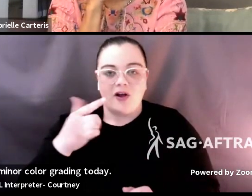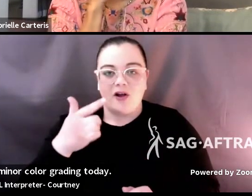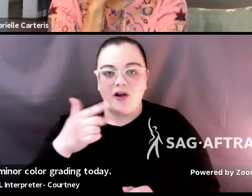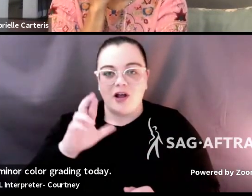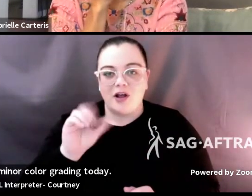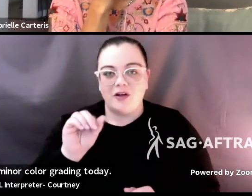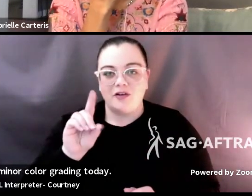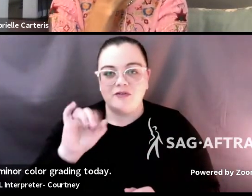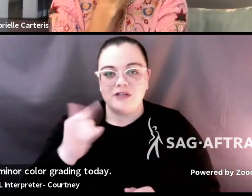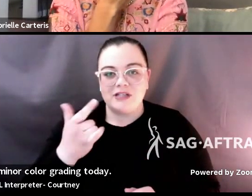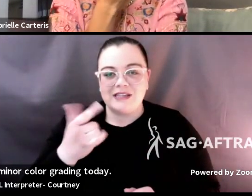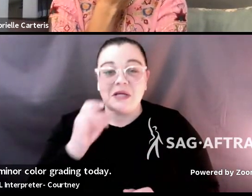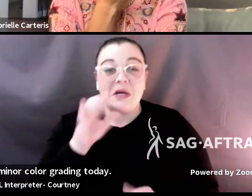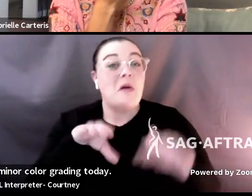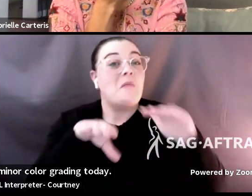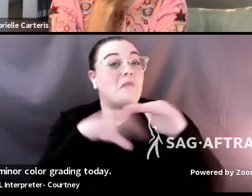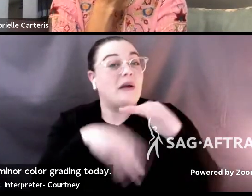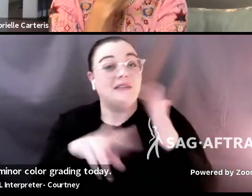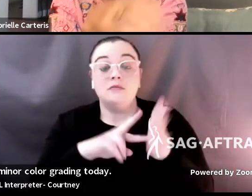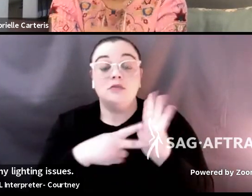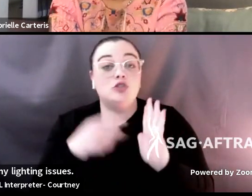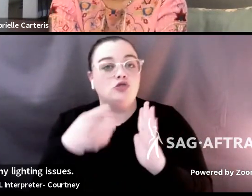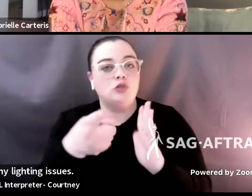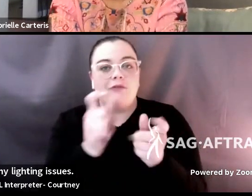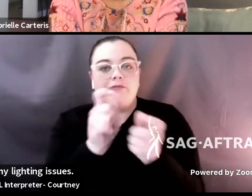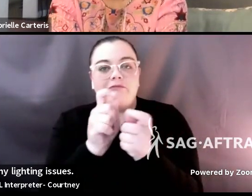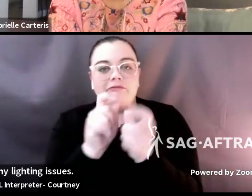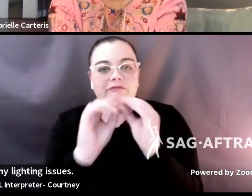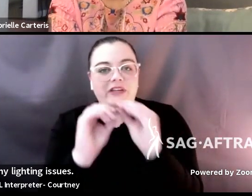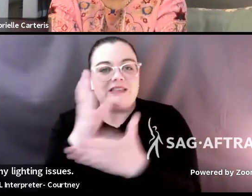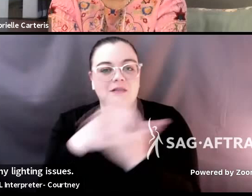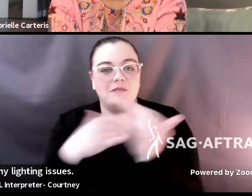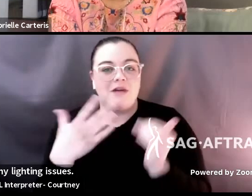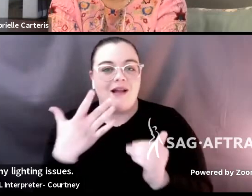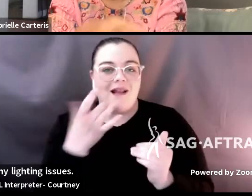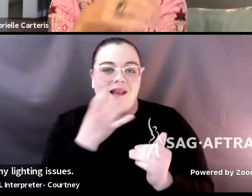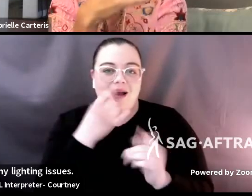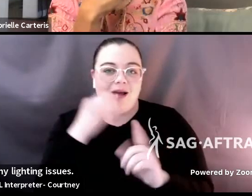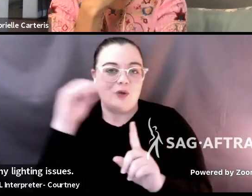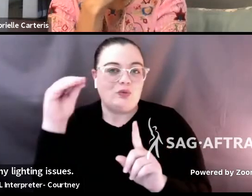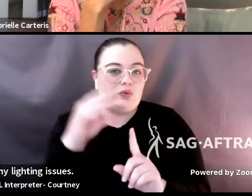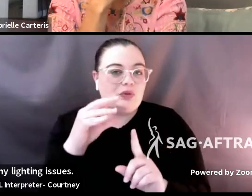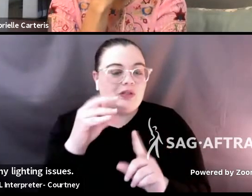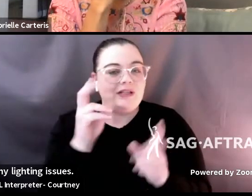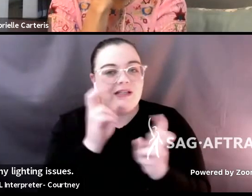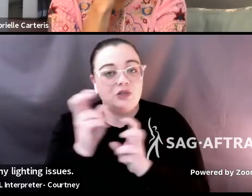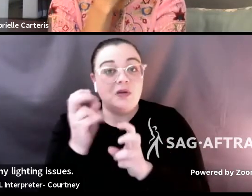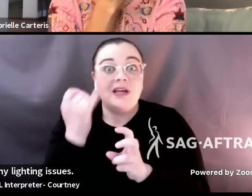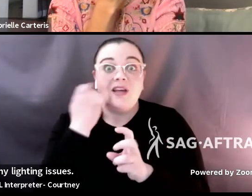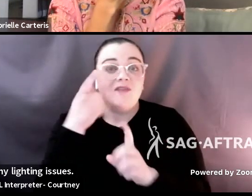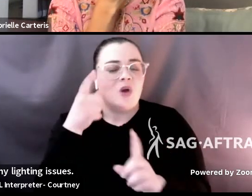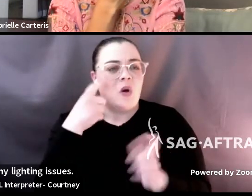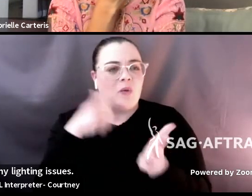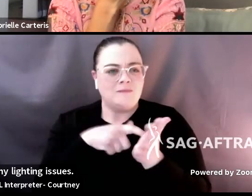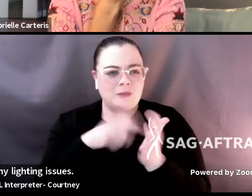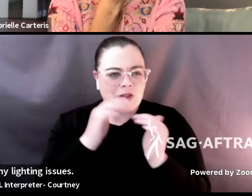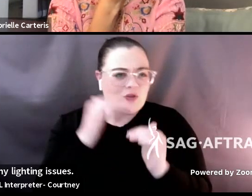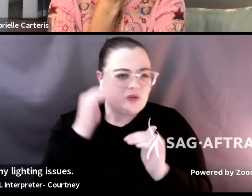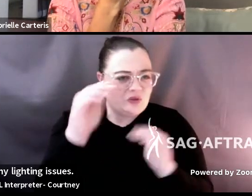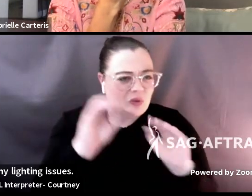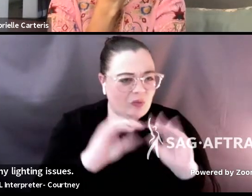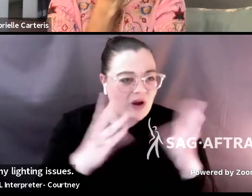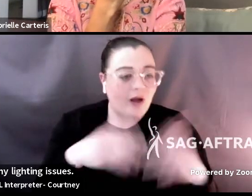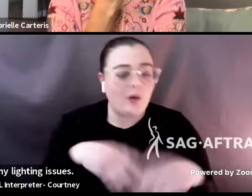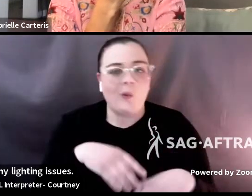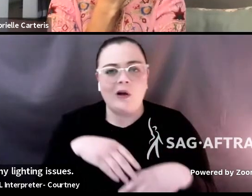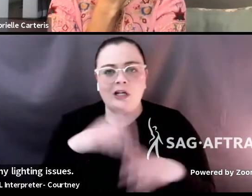any lighting issues, right? If you realized, oh, you've set up your self-tape and you're not bright enough, or you're too bright or too dark. Color